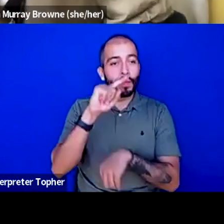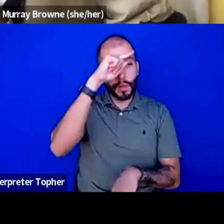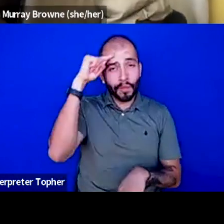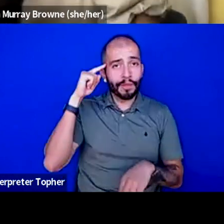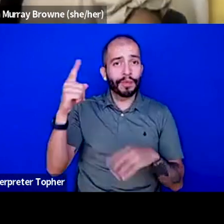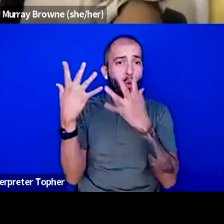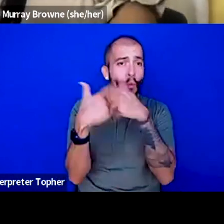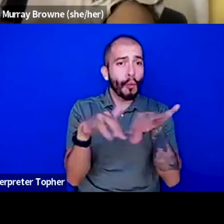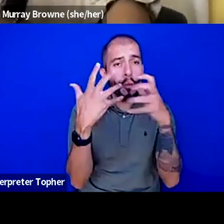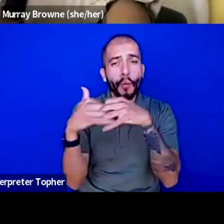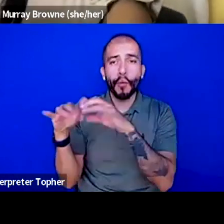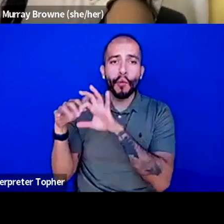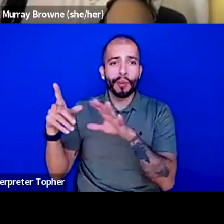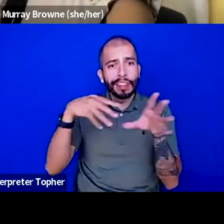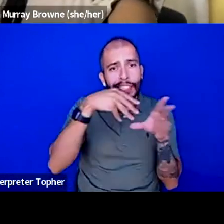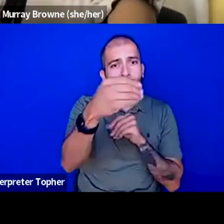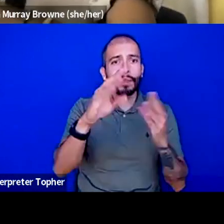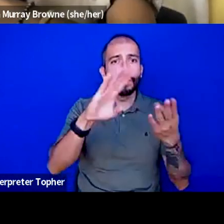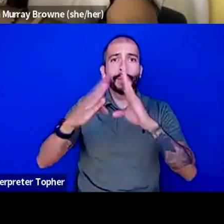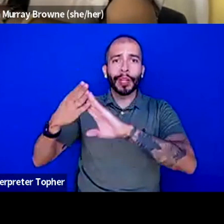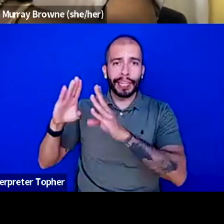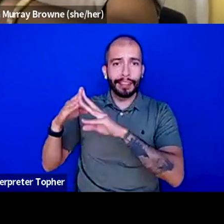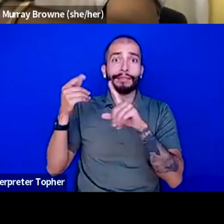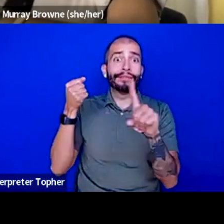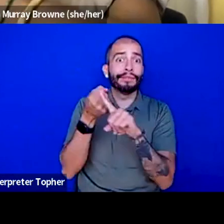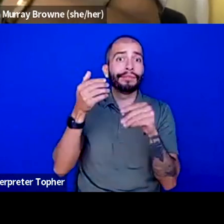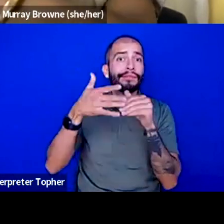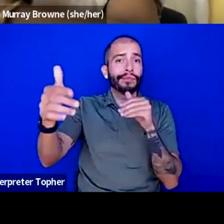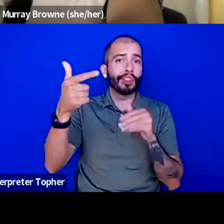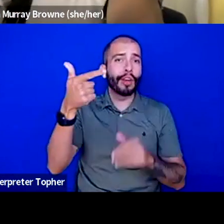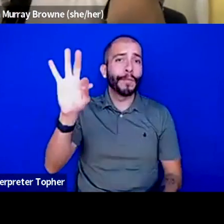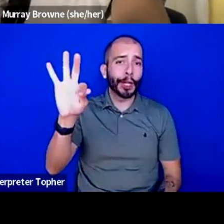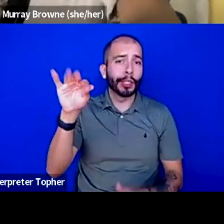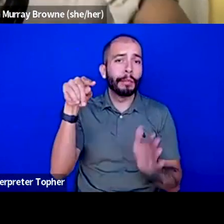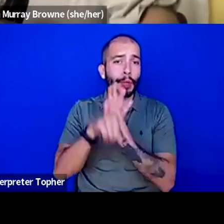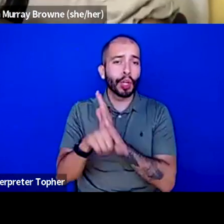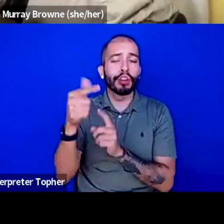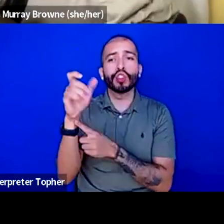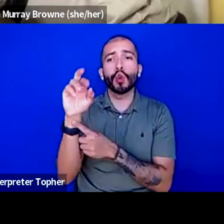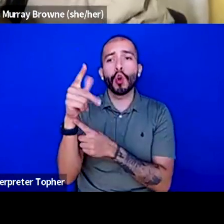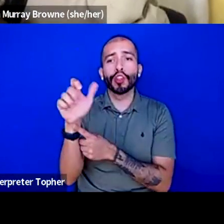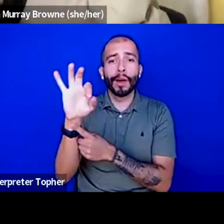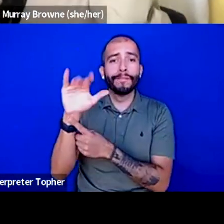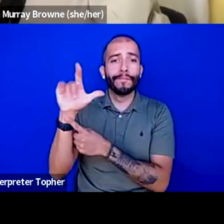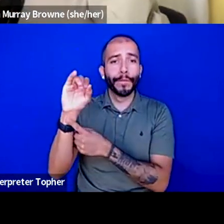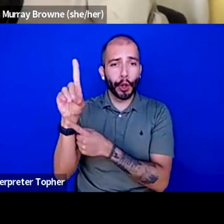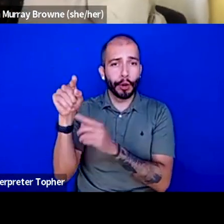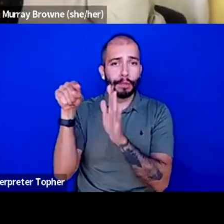to lead movements to defund police departments and abolish family policing across the country.